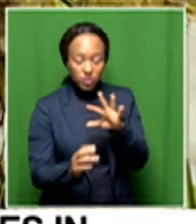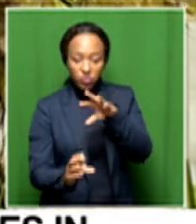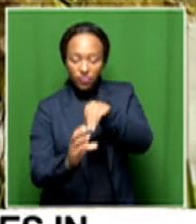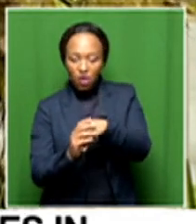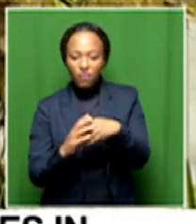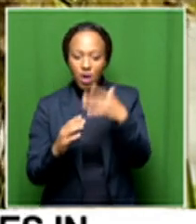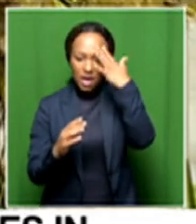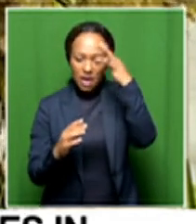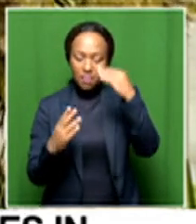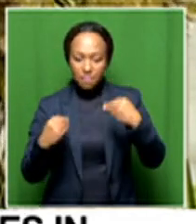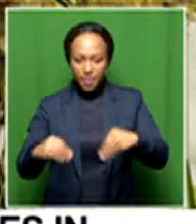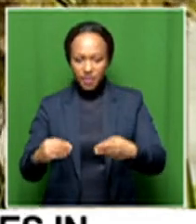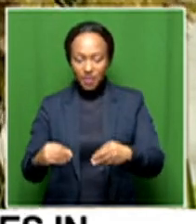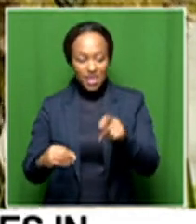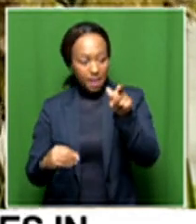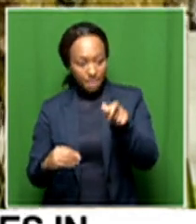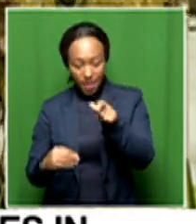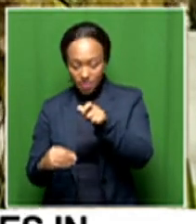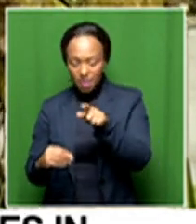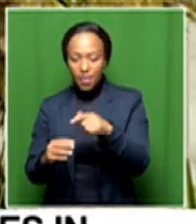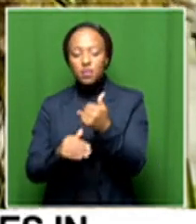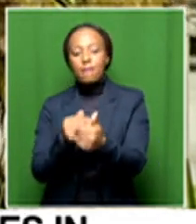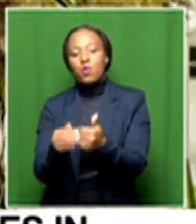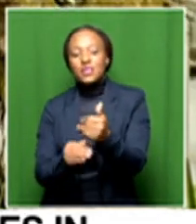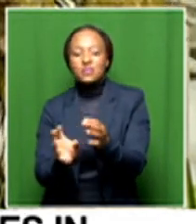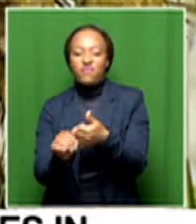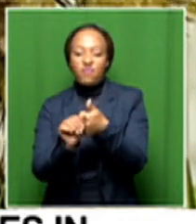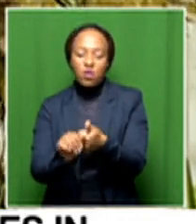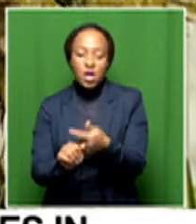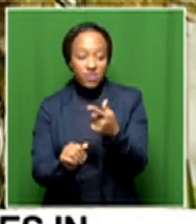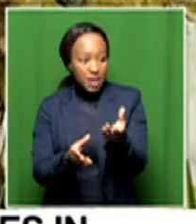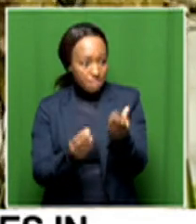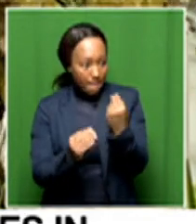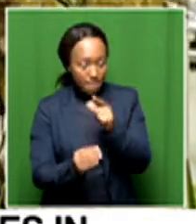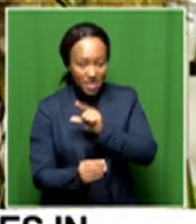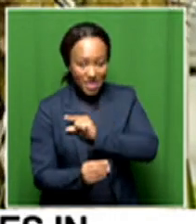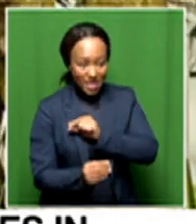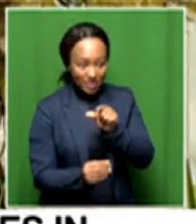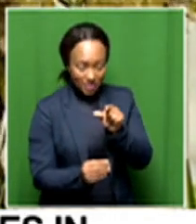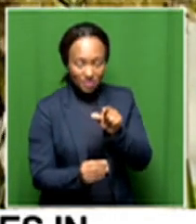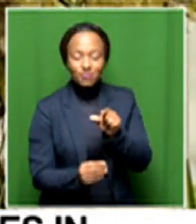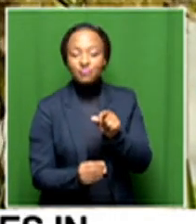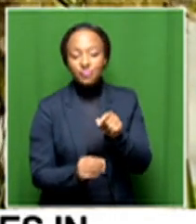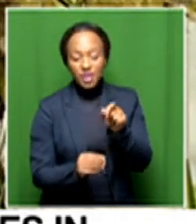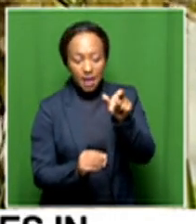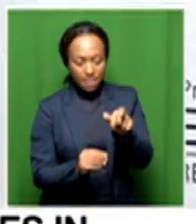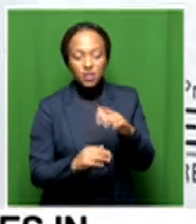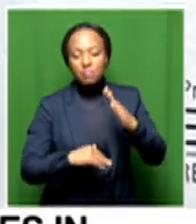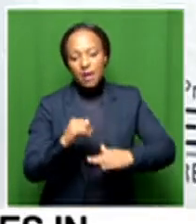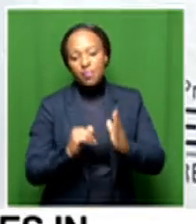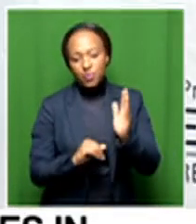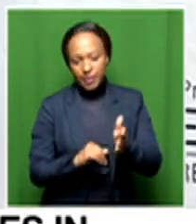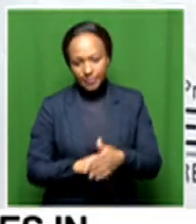that person would need to go through a process, and if that person is found guilty, then the person must face the